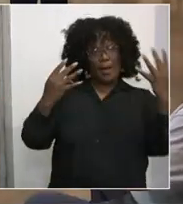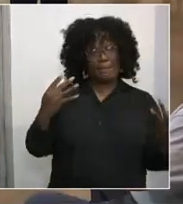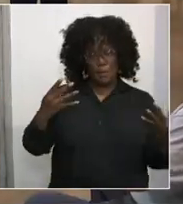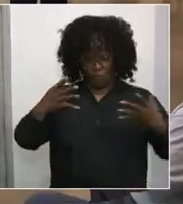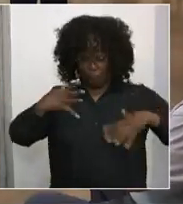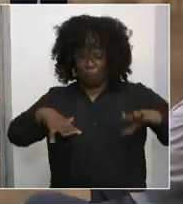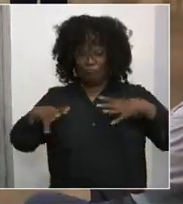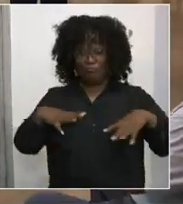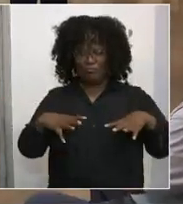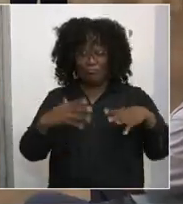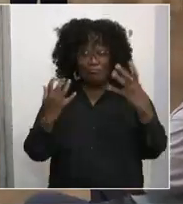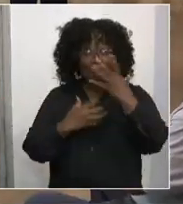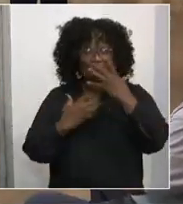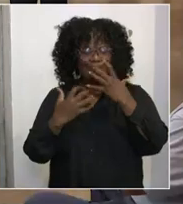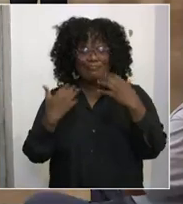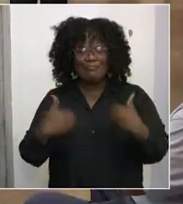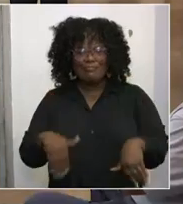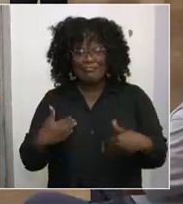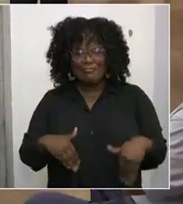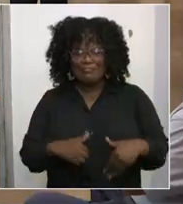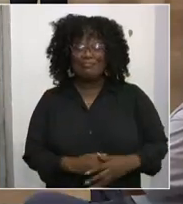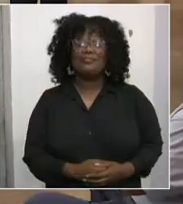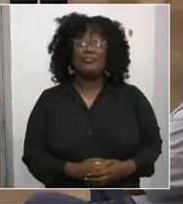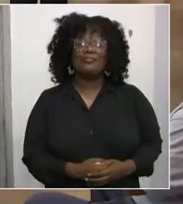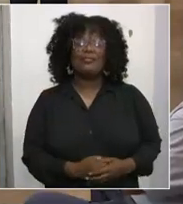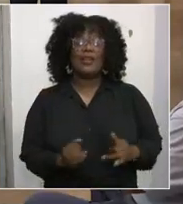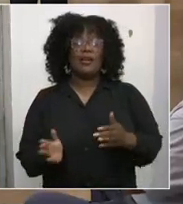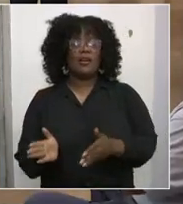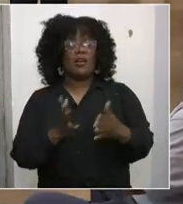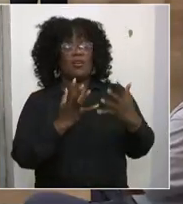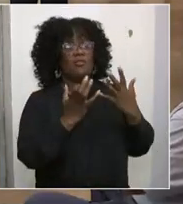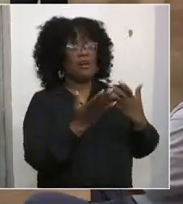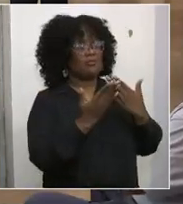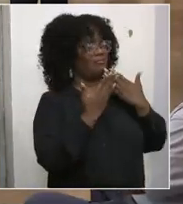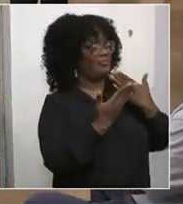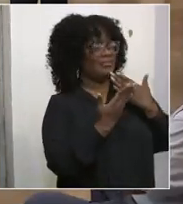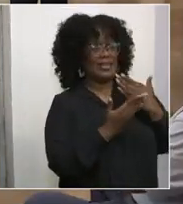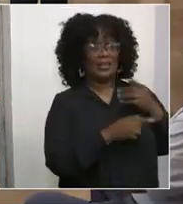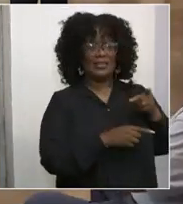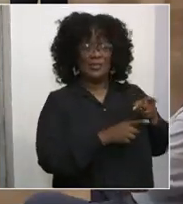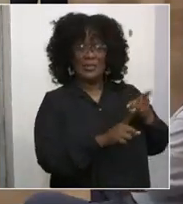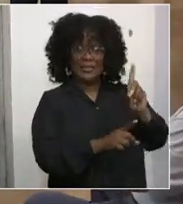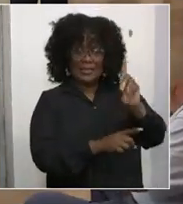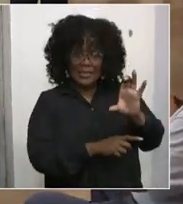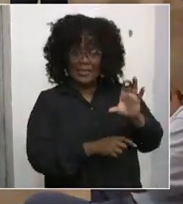the Mayor's Office of LGBTQ Affairs.